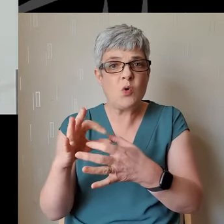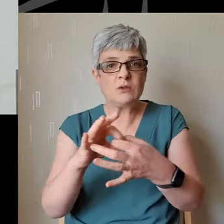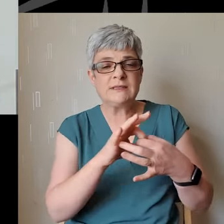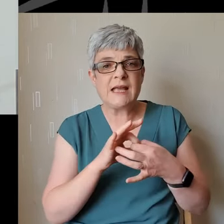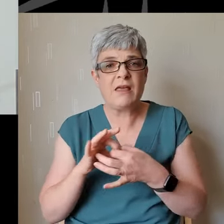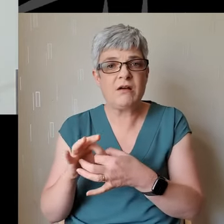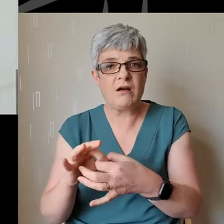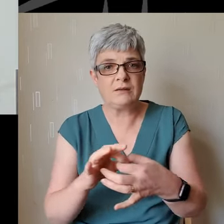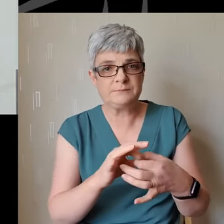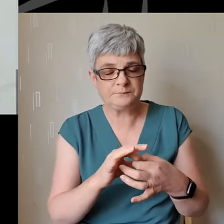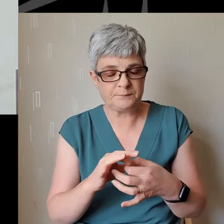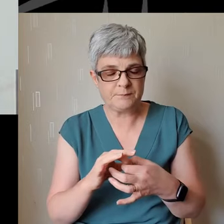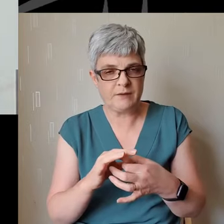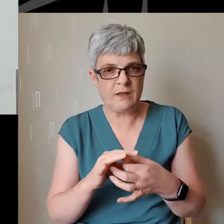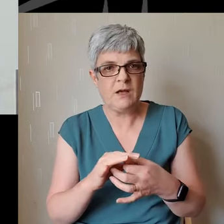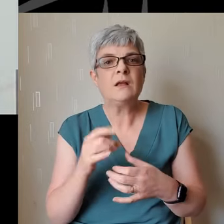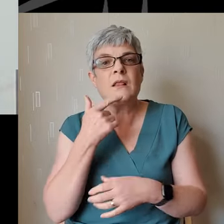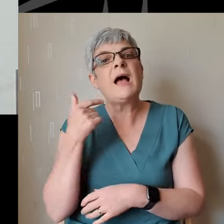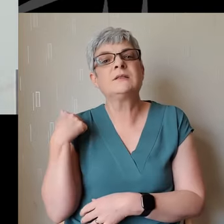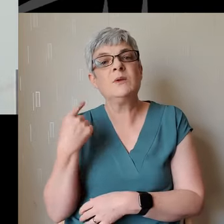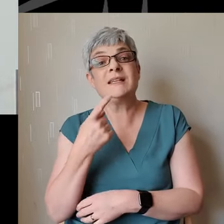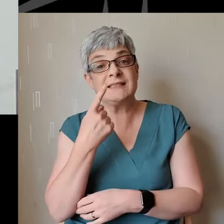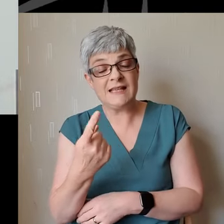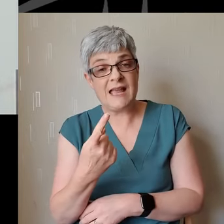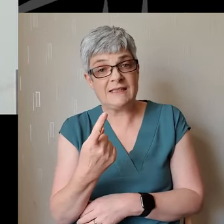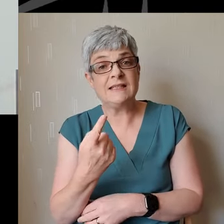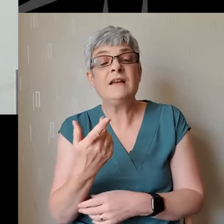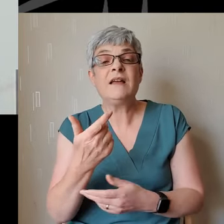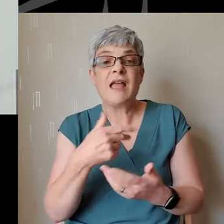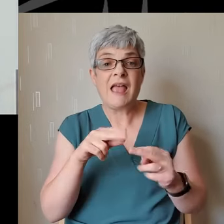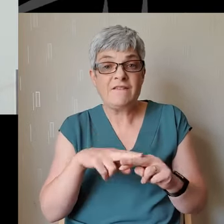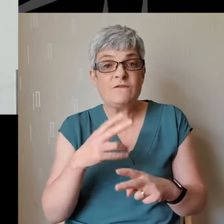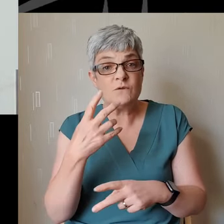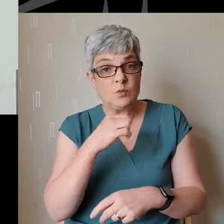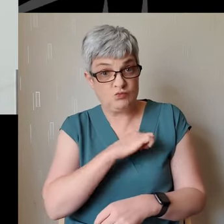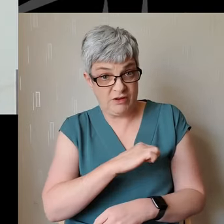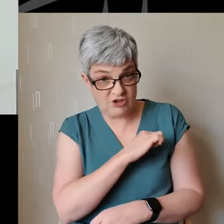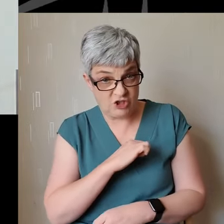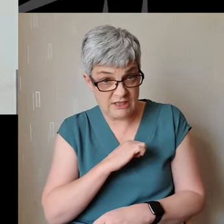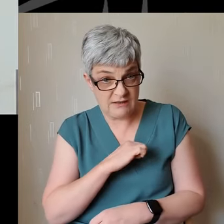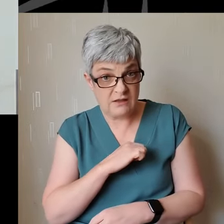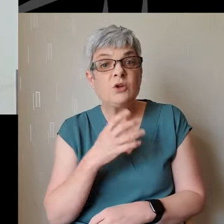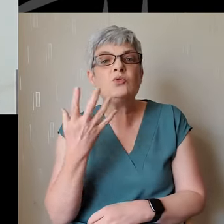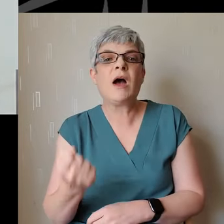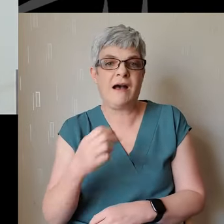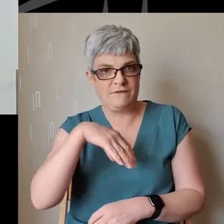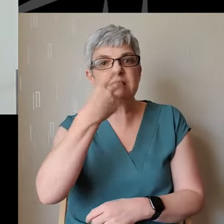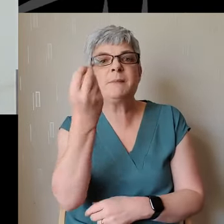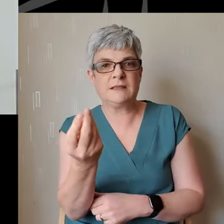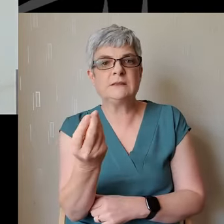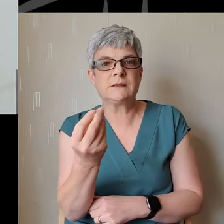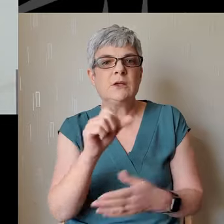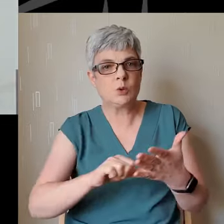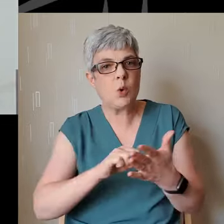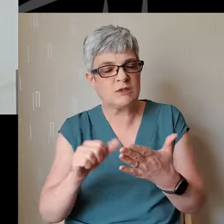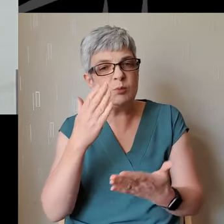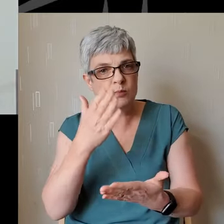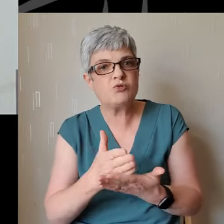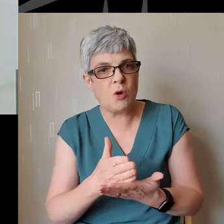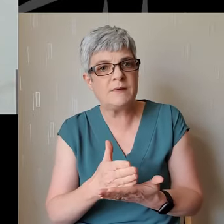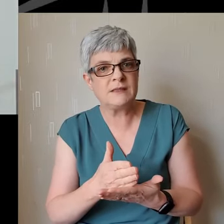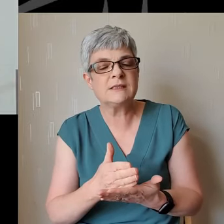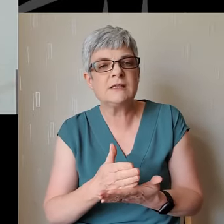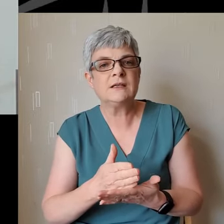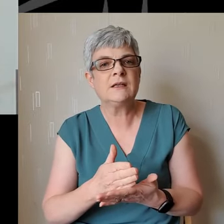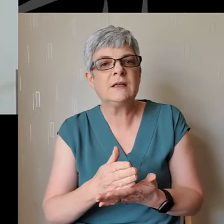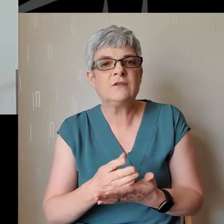Now, he said last Sunday that if someone's a Christian, then they have the Holy Spirit with them. That's the gospel promise. We believe, we turn to God, we receive